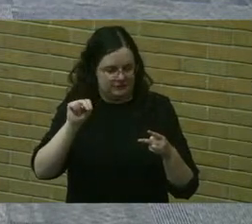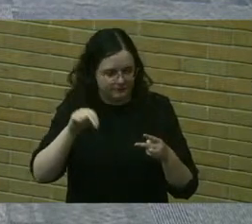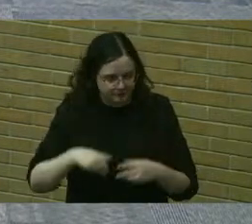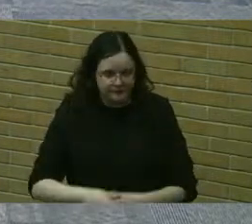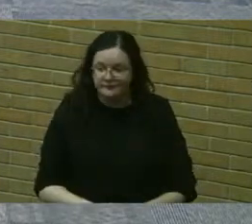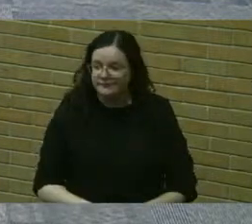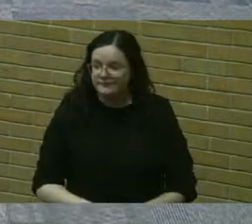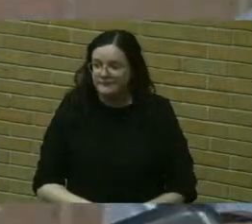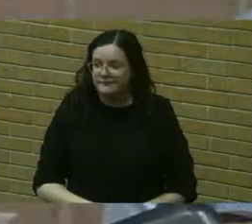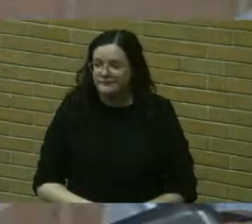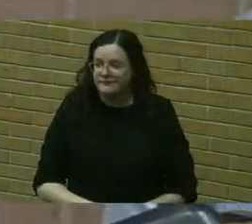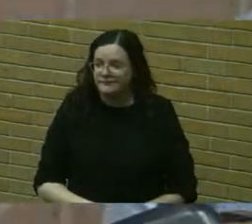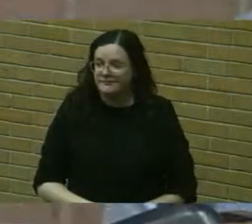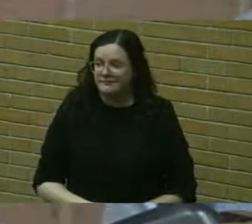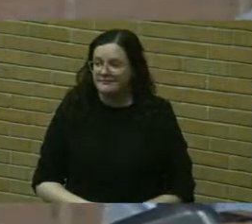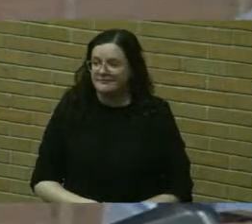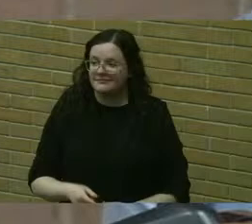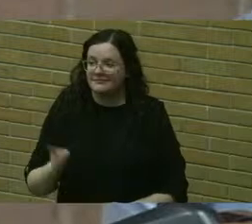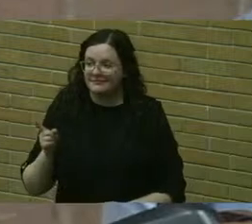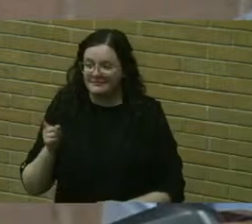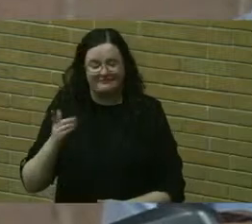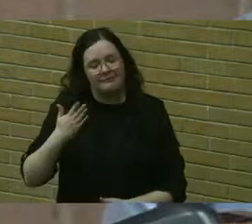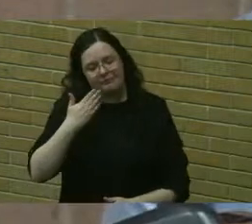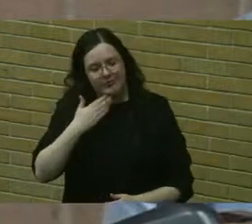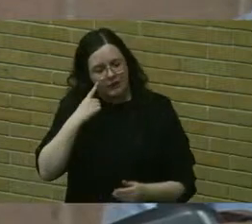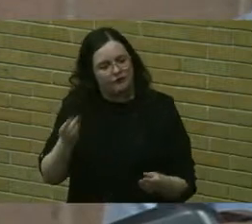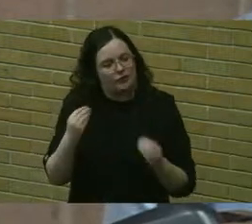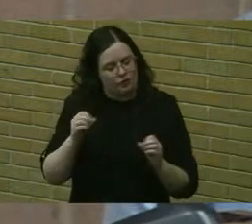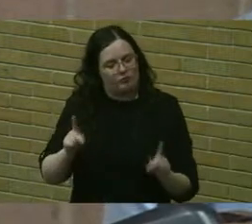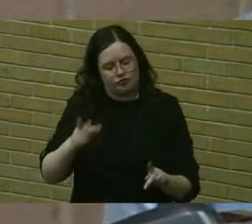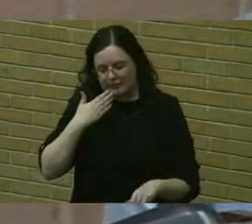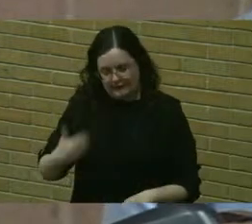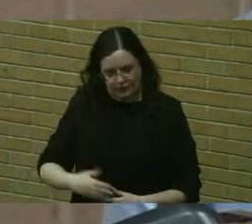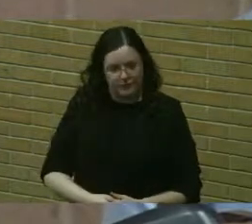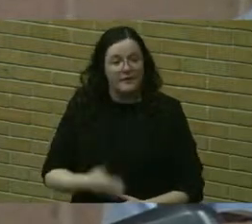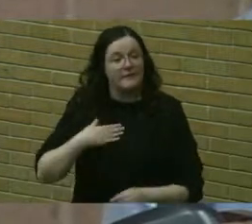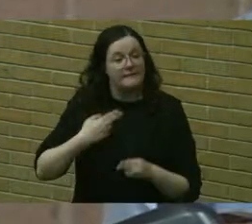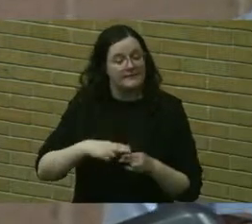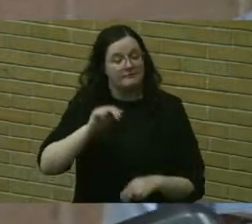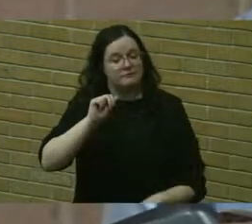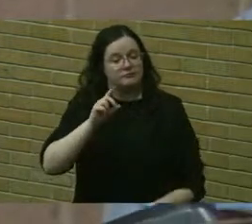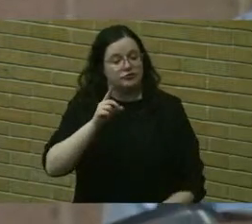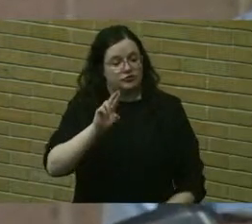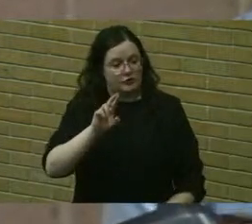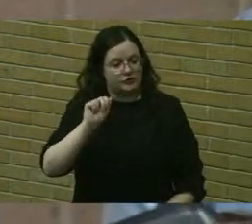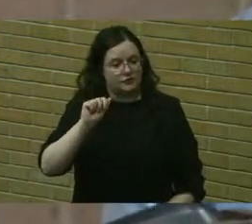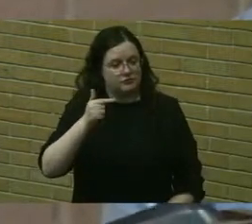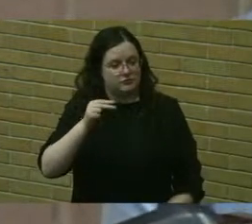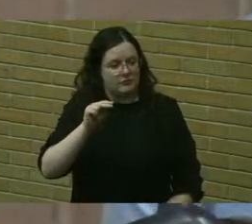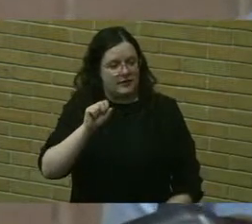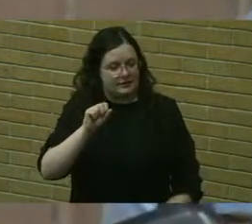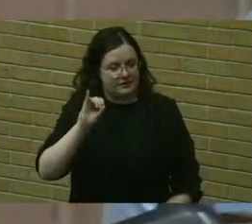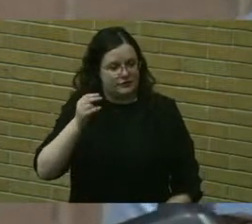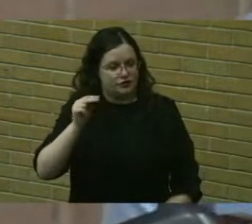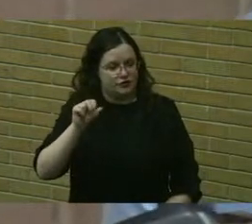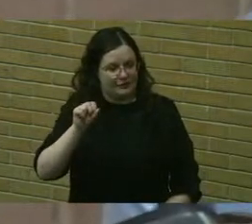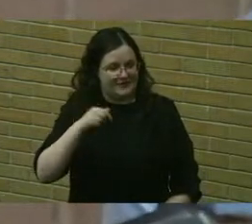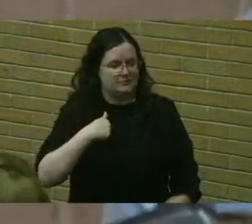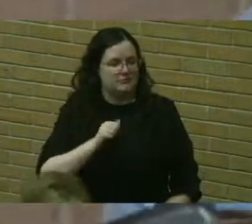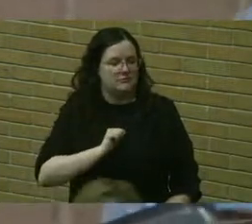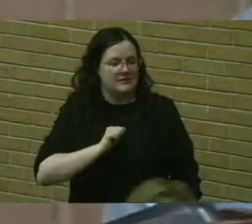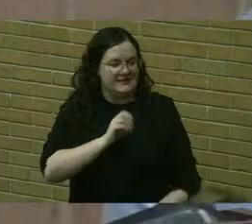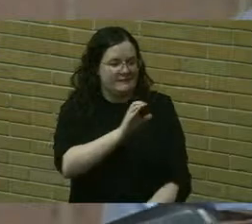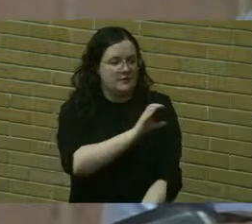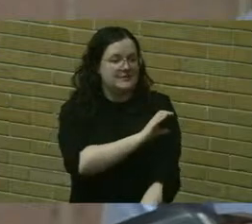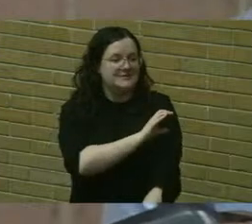I want to have this opportunity. Thank you. My name is Dr. Agnes Jonas. I'm a clinical psychologist,